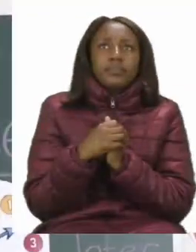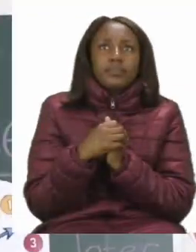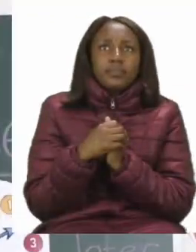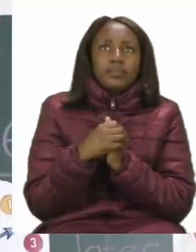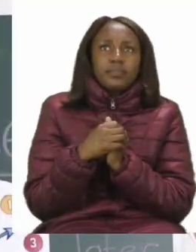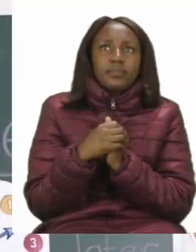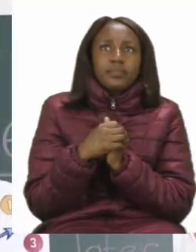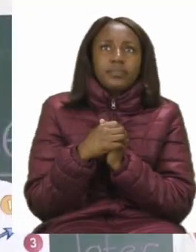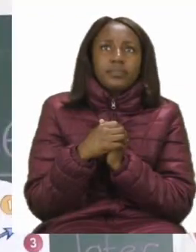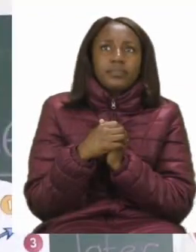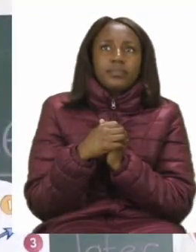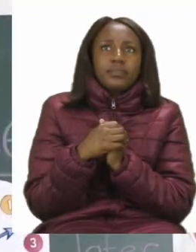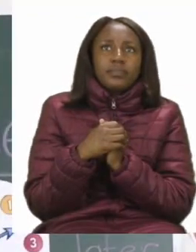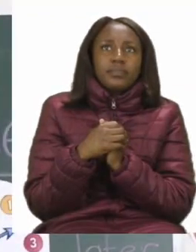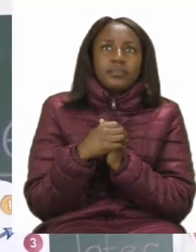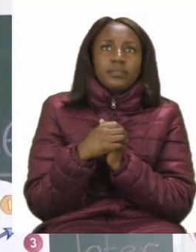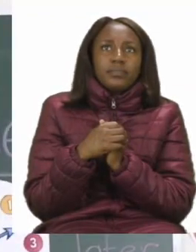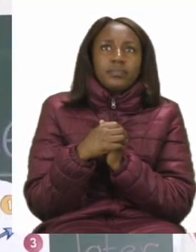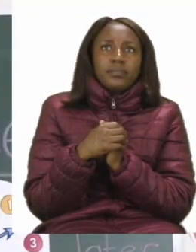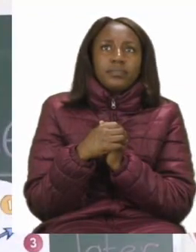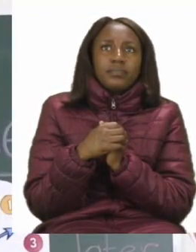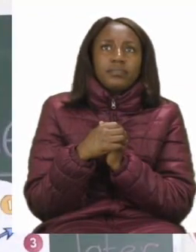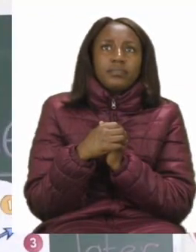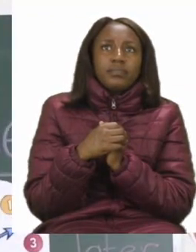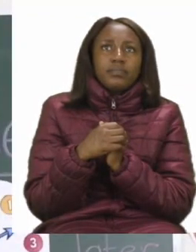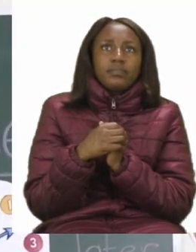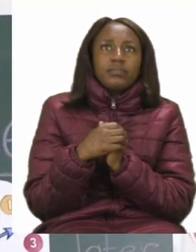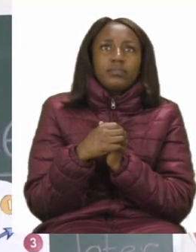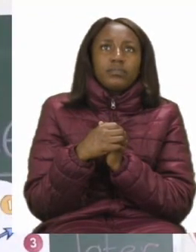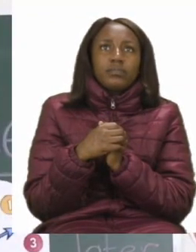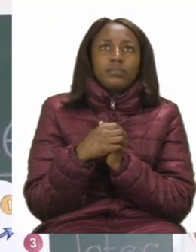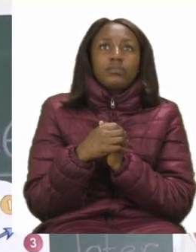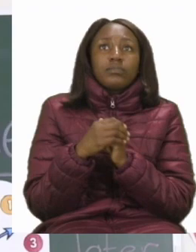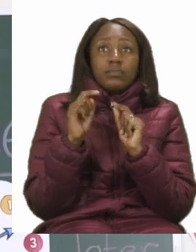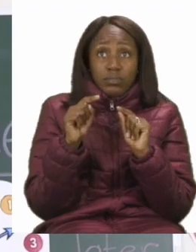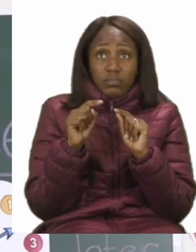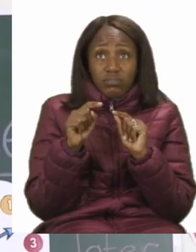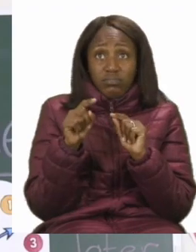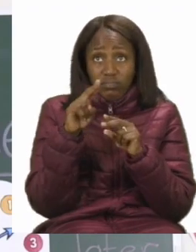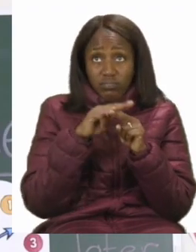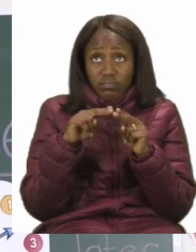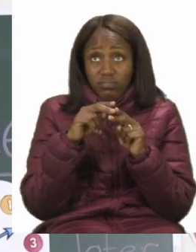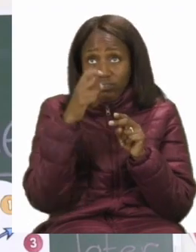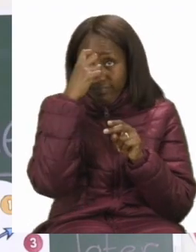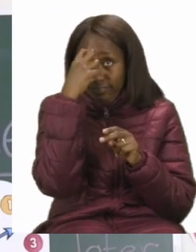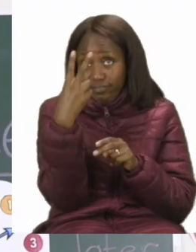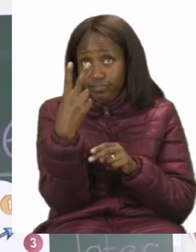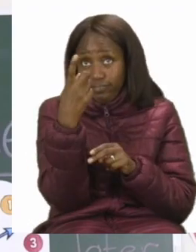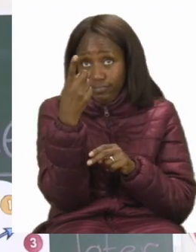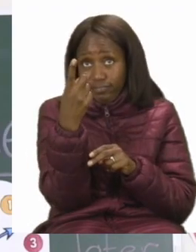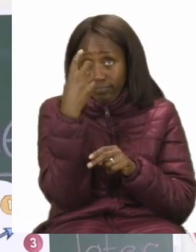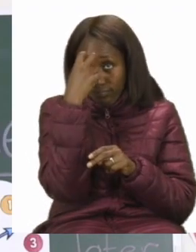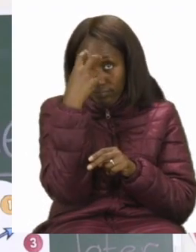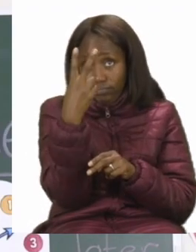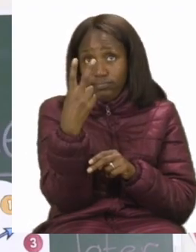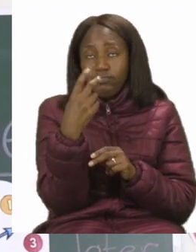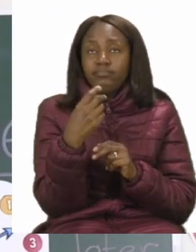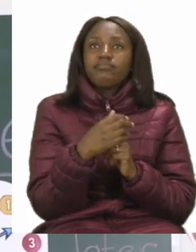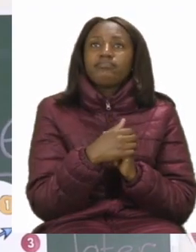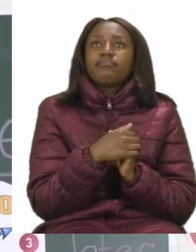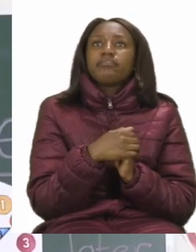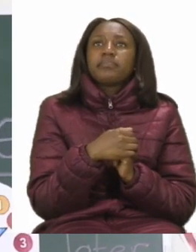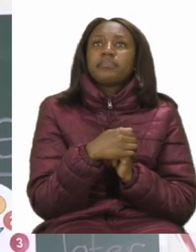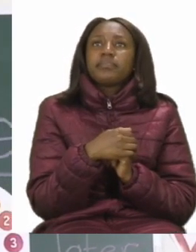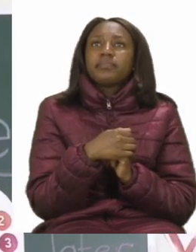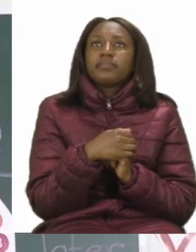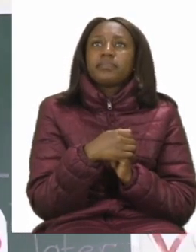quickly. Okay, now we are using the 2 o'clock time that was given to us in the first example.